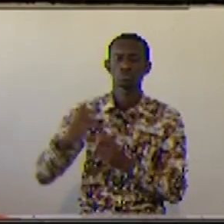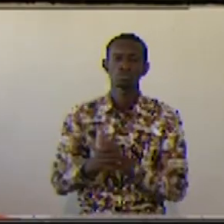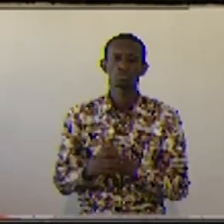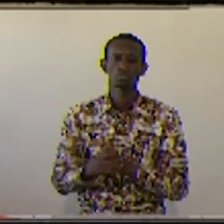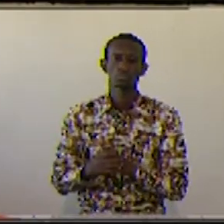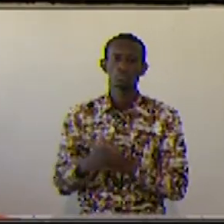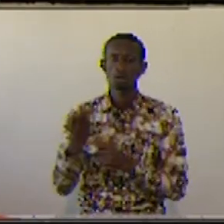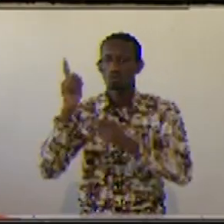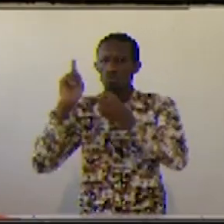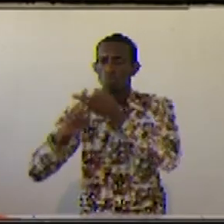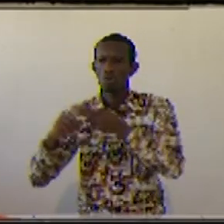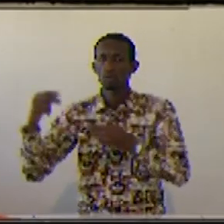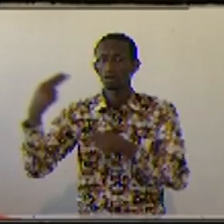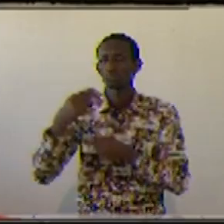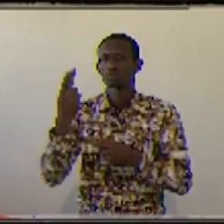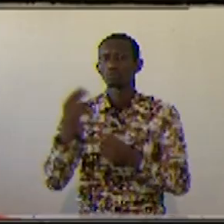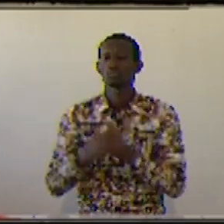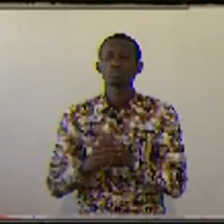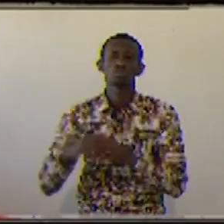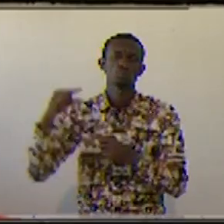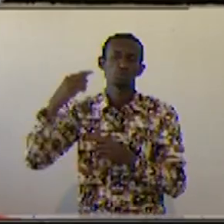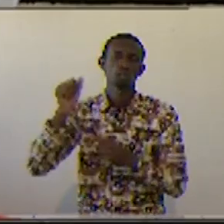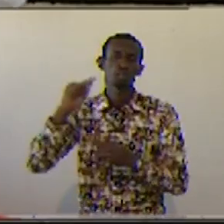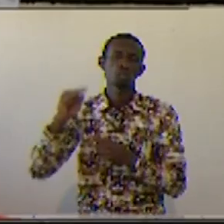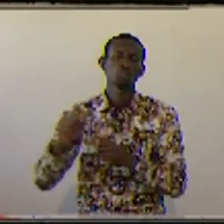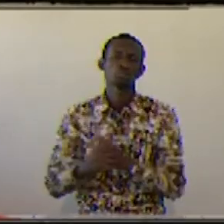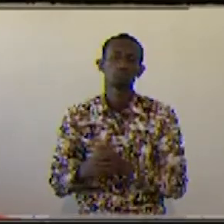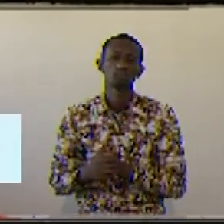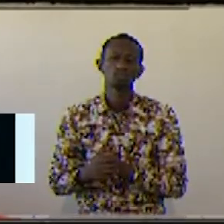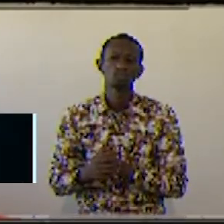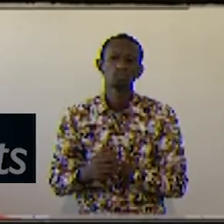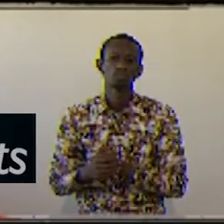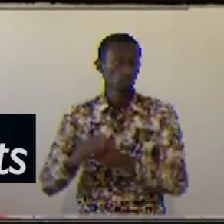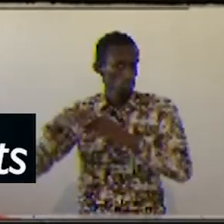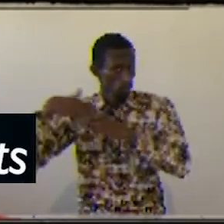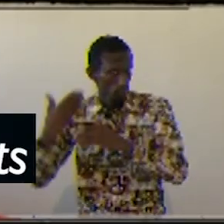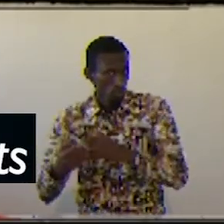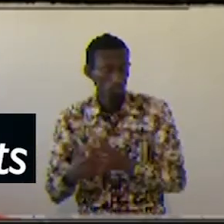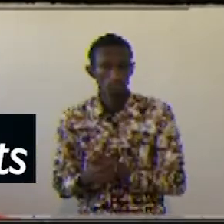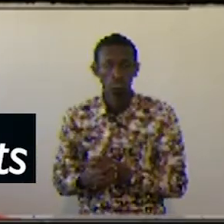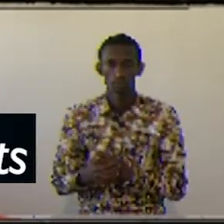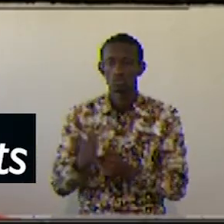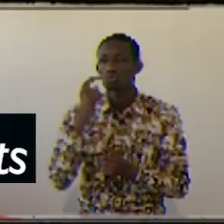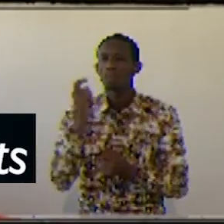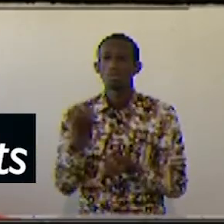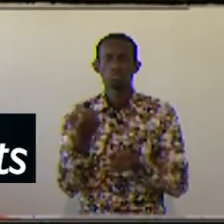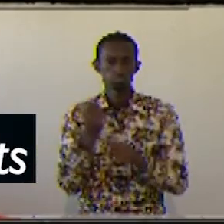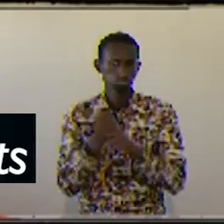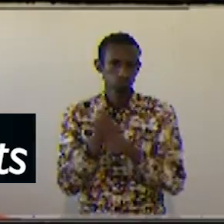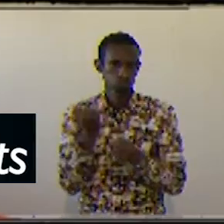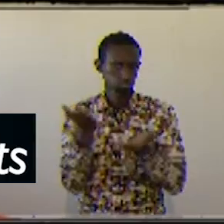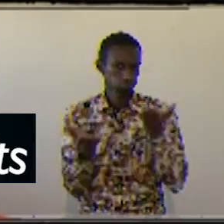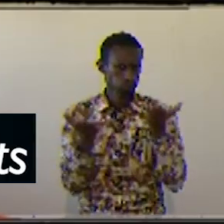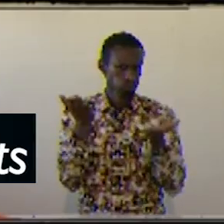add hydrogen gas. And after this, we have to balance. We